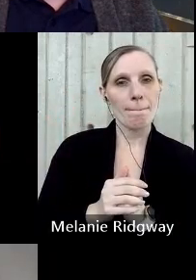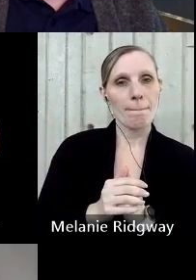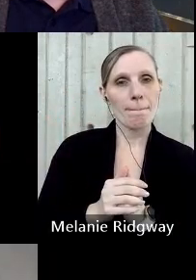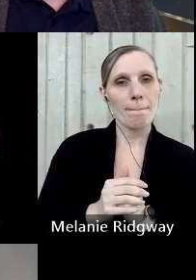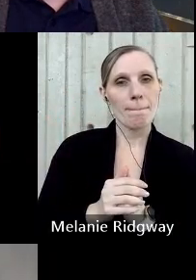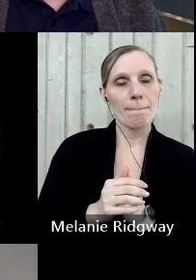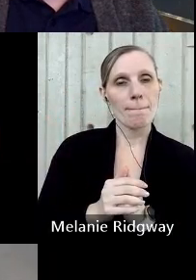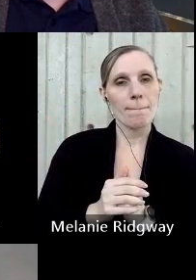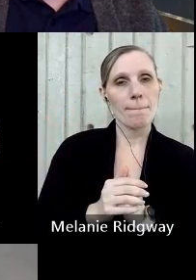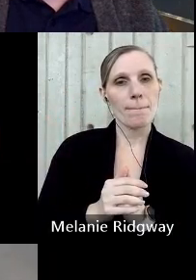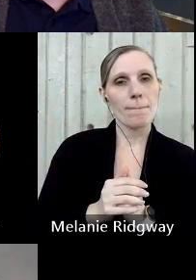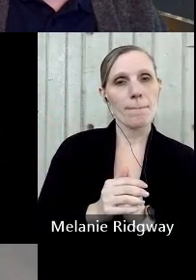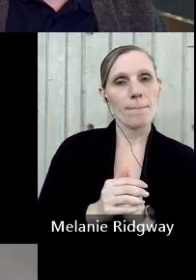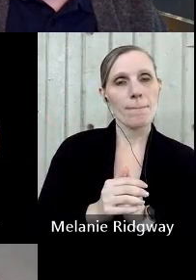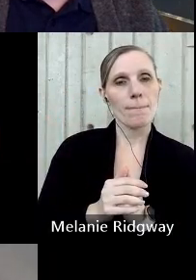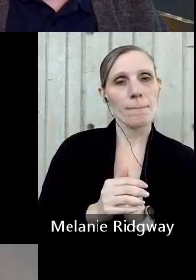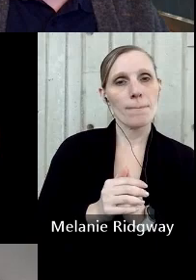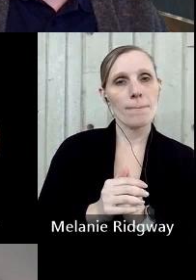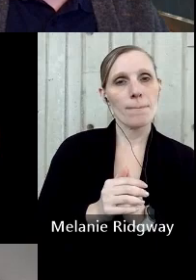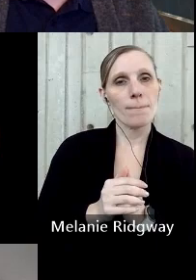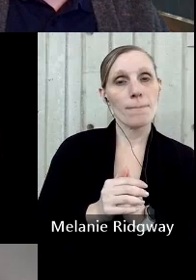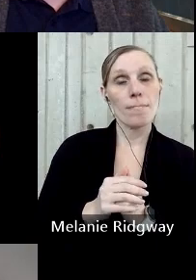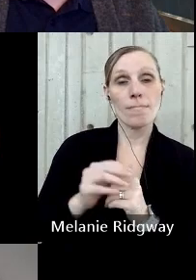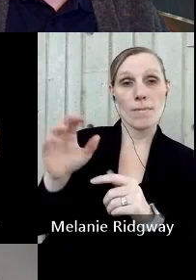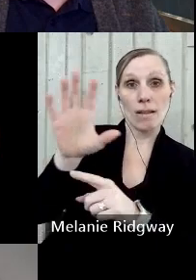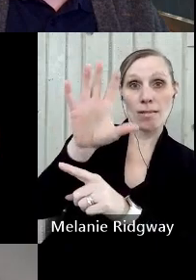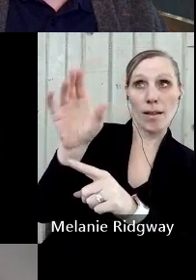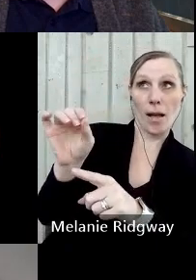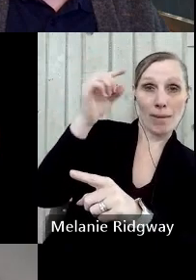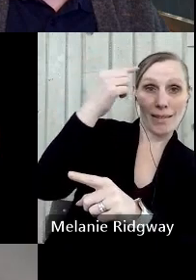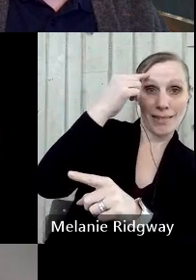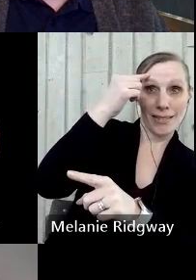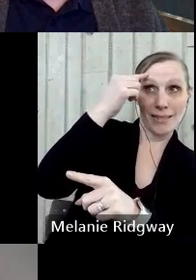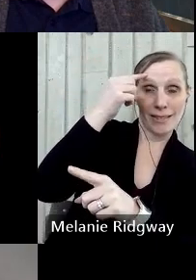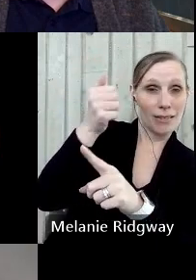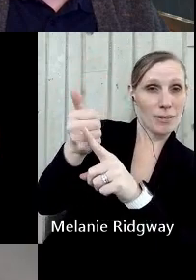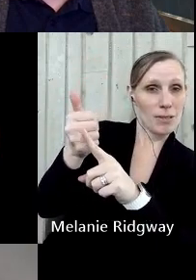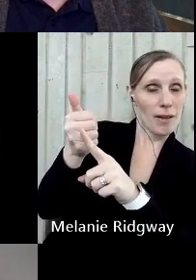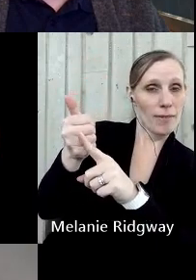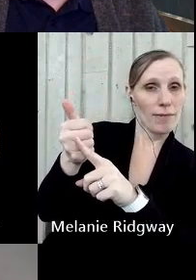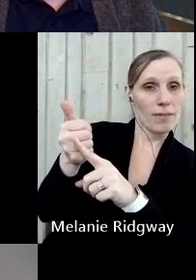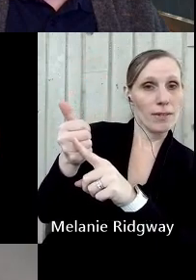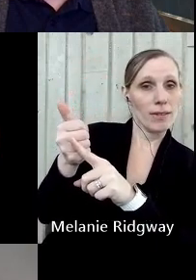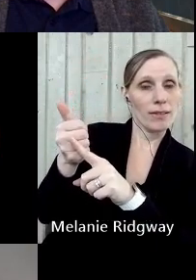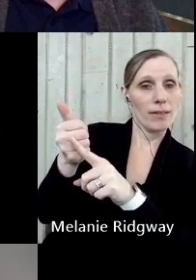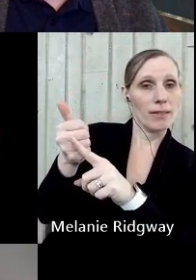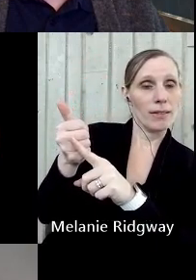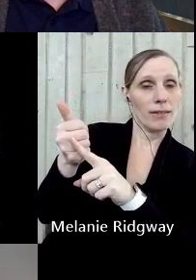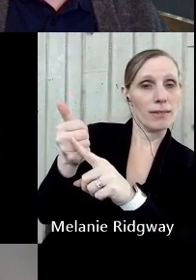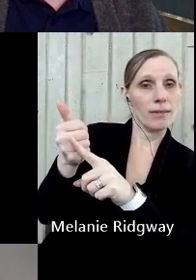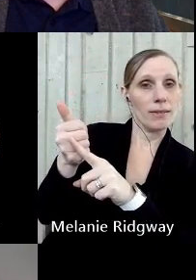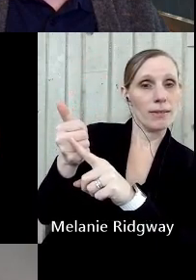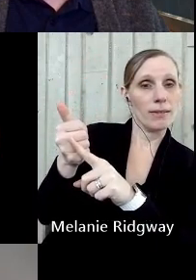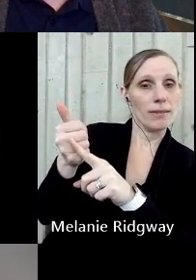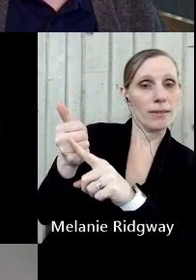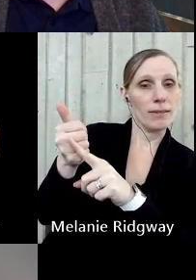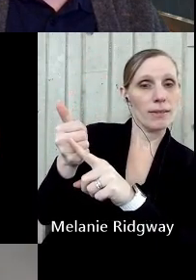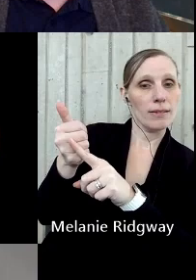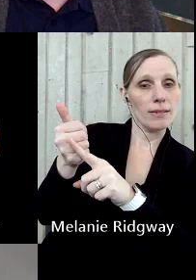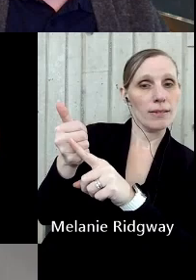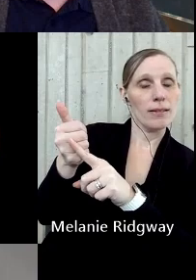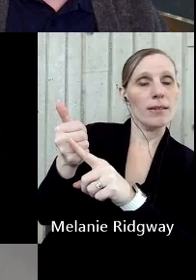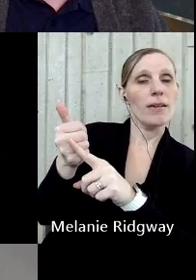are the employers able to provide accommodations during the application and recruitment